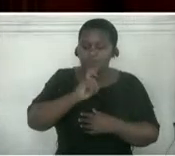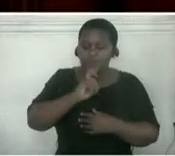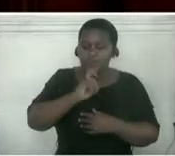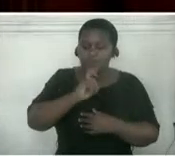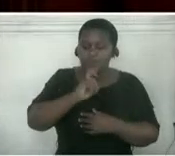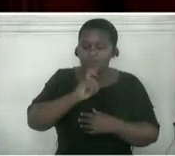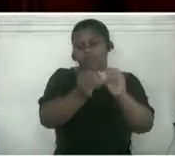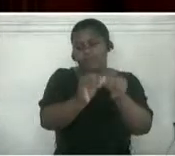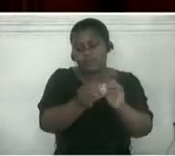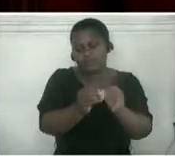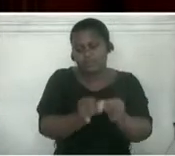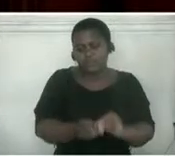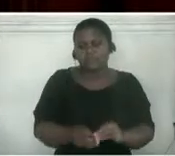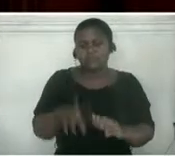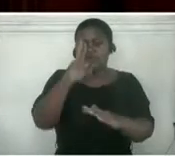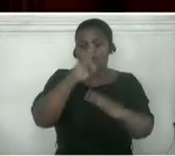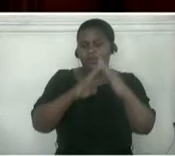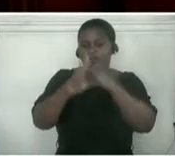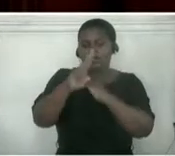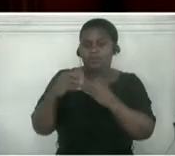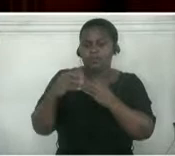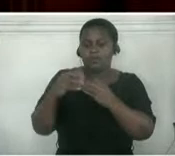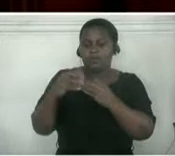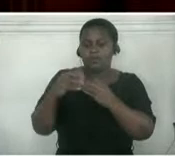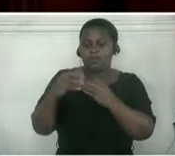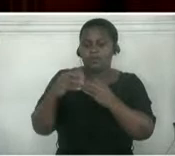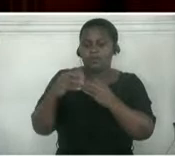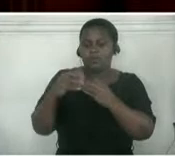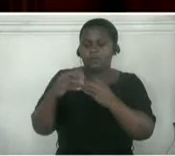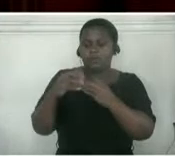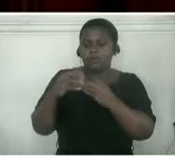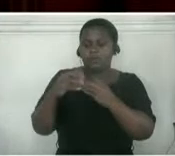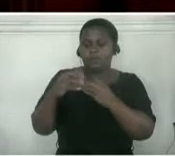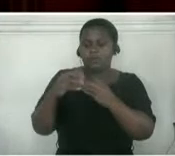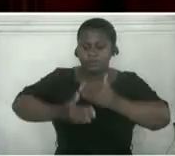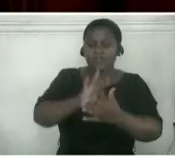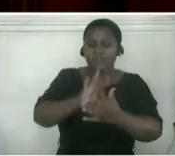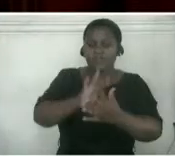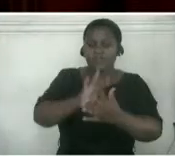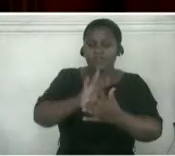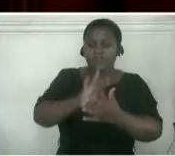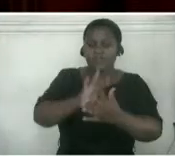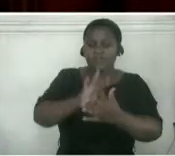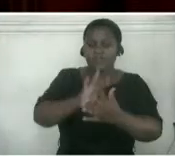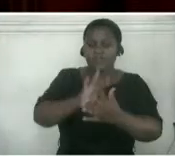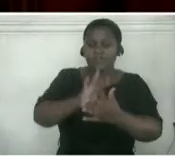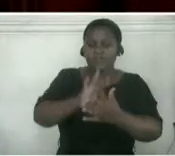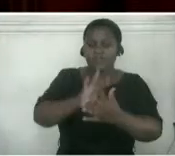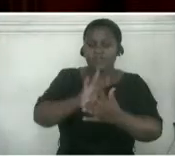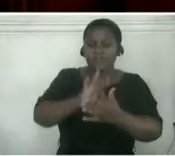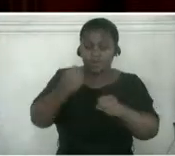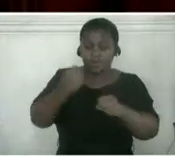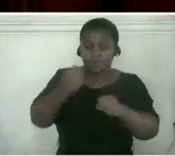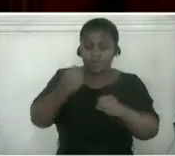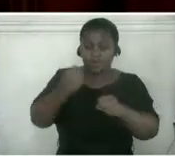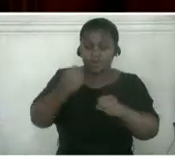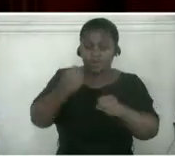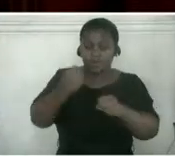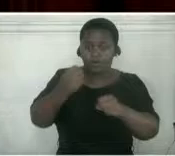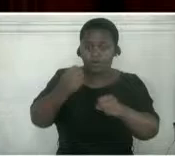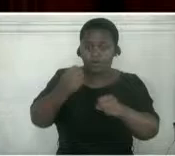Honourable members, we are in the process of developing a support program for local. We